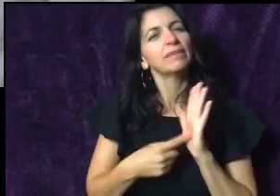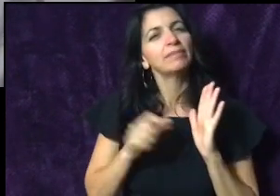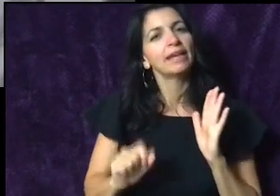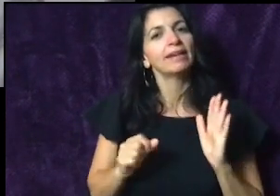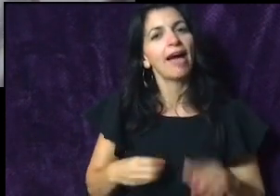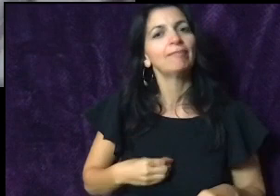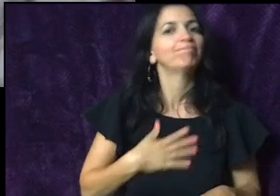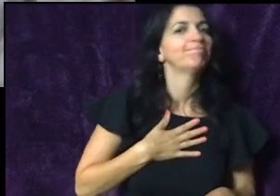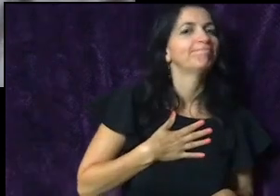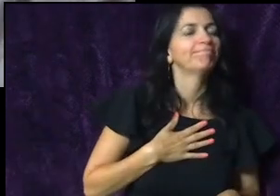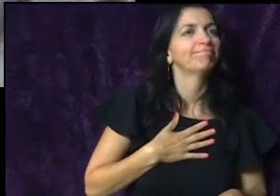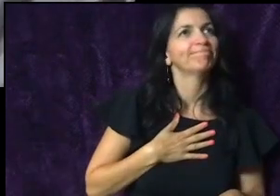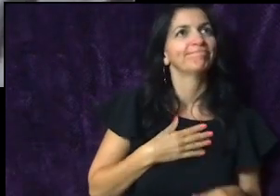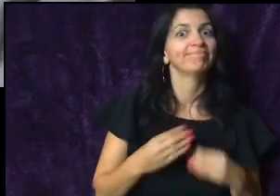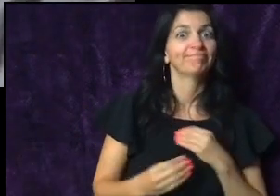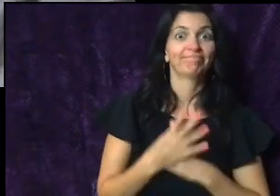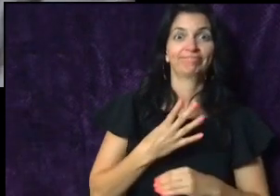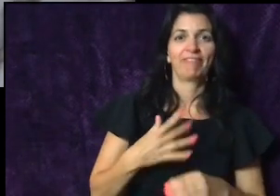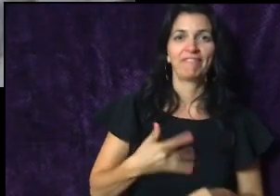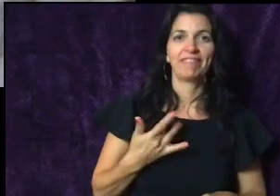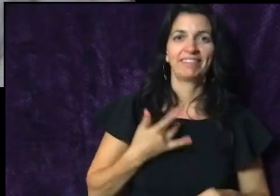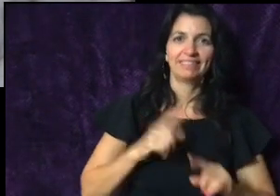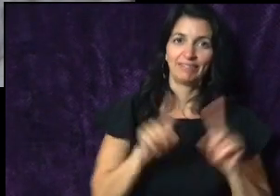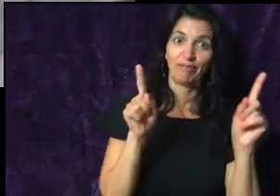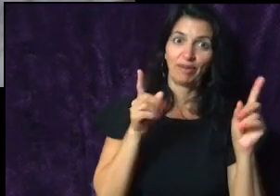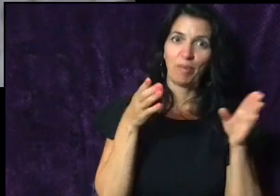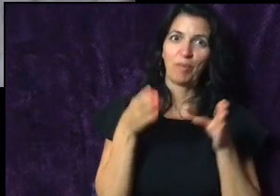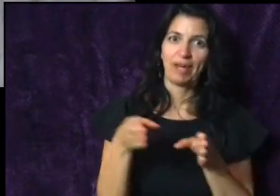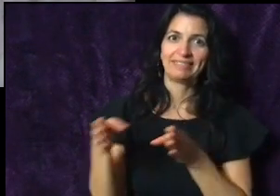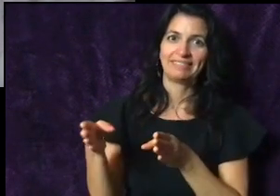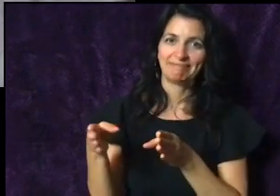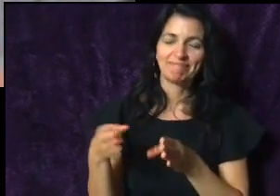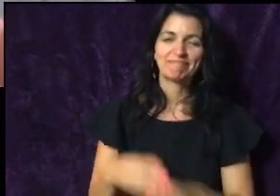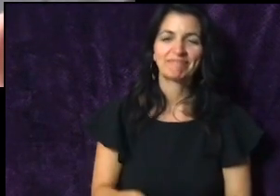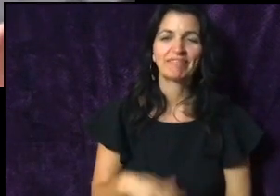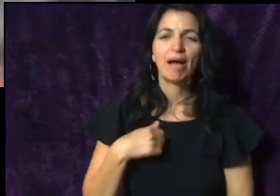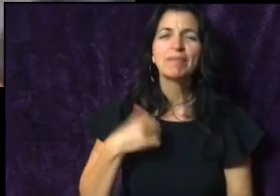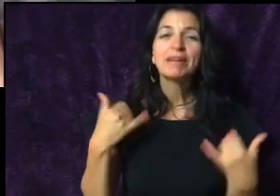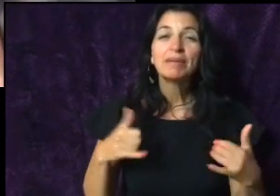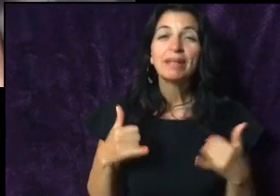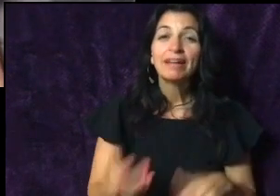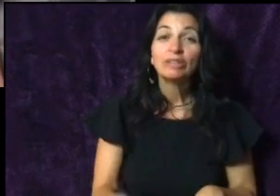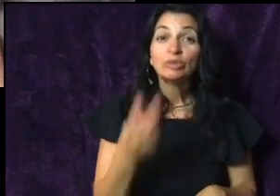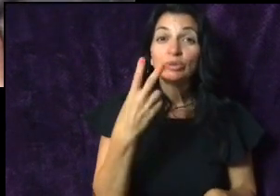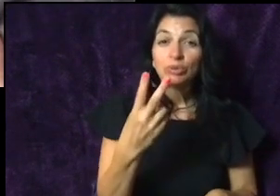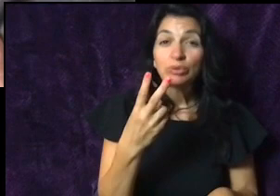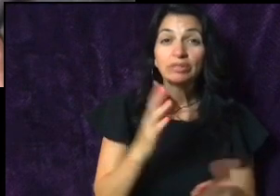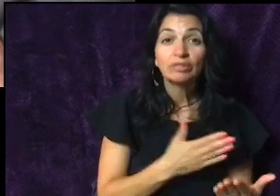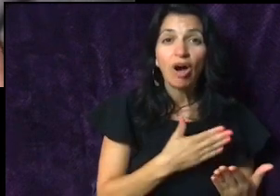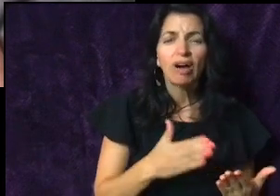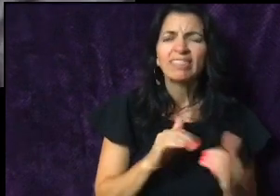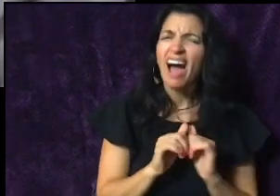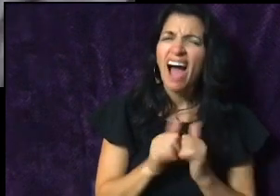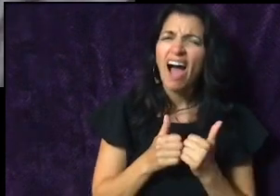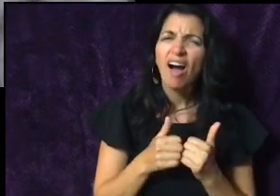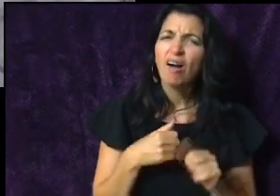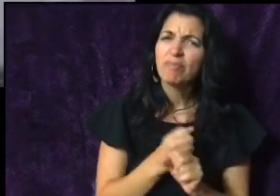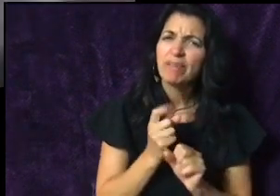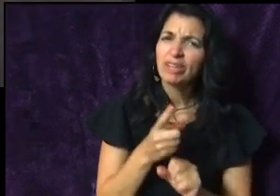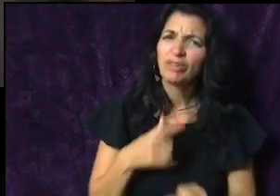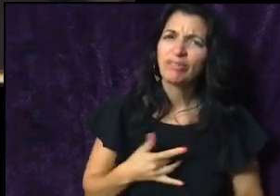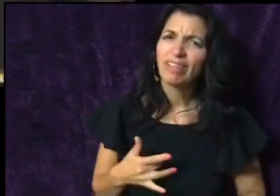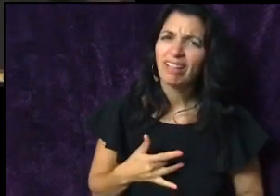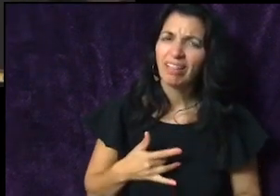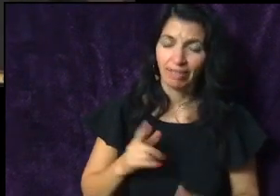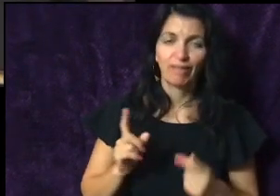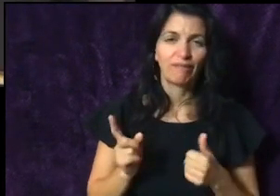us feel a different way. I'm going to play two different melodies for you, and I want you to think how they make you feel. So here's the first one.